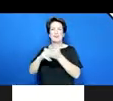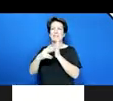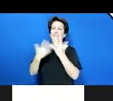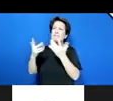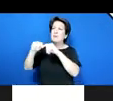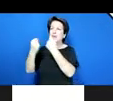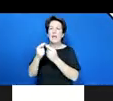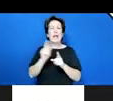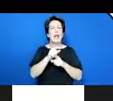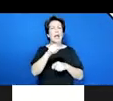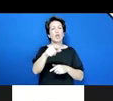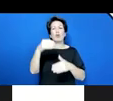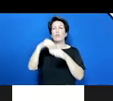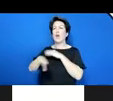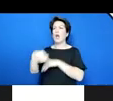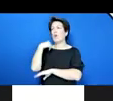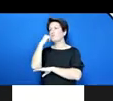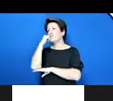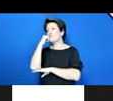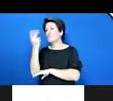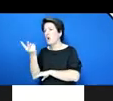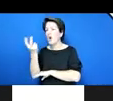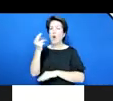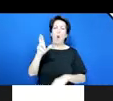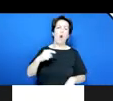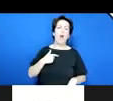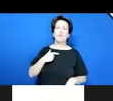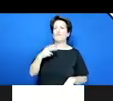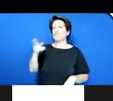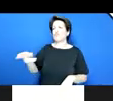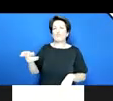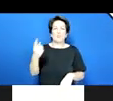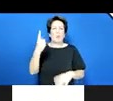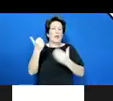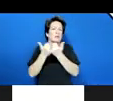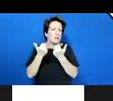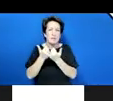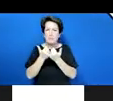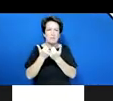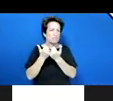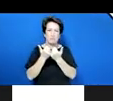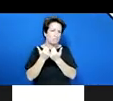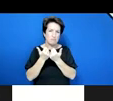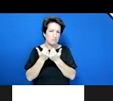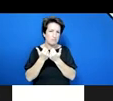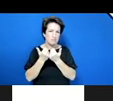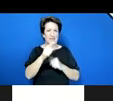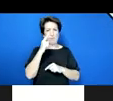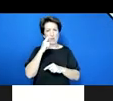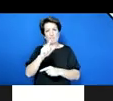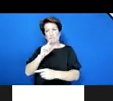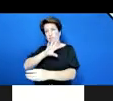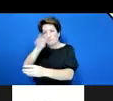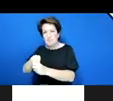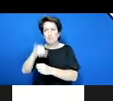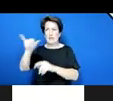a drop-in sort of activity, and it would not apply to being a spectator for that activity. So it really is just for participating.